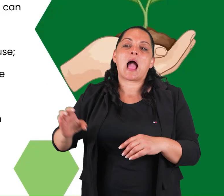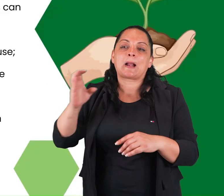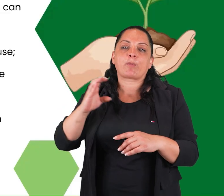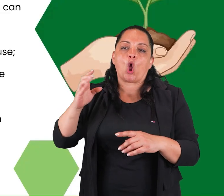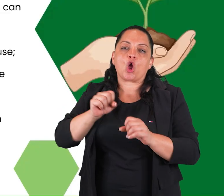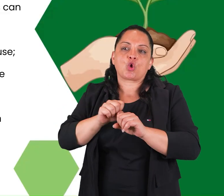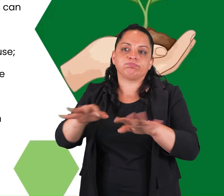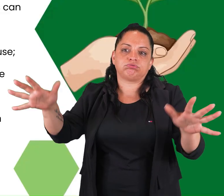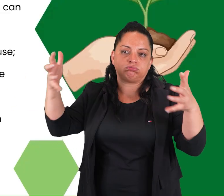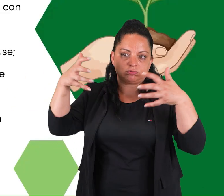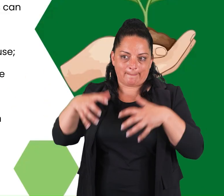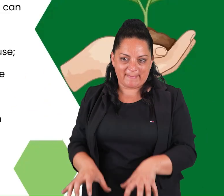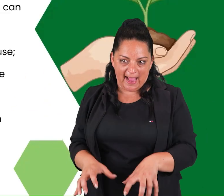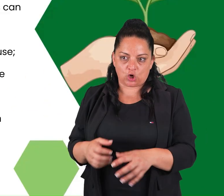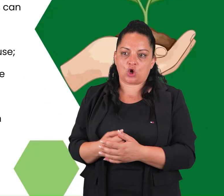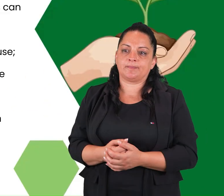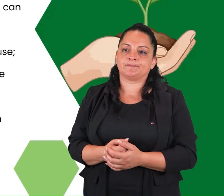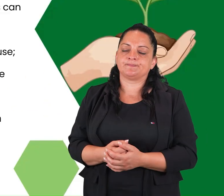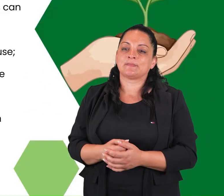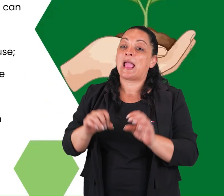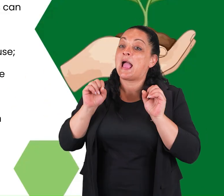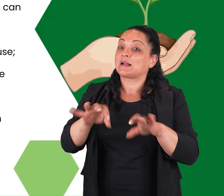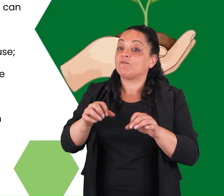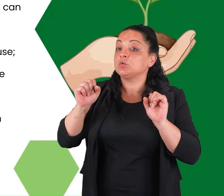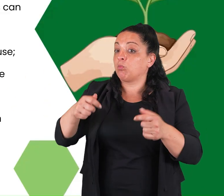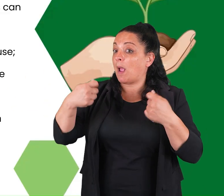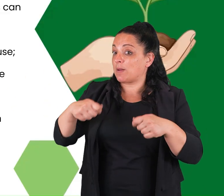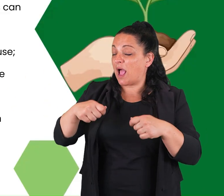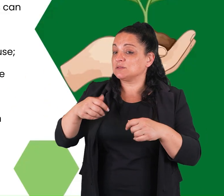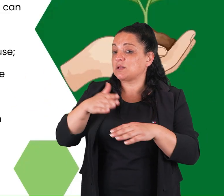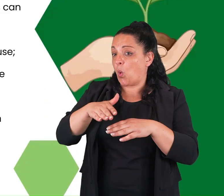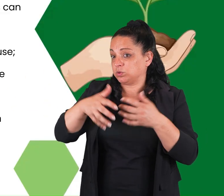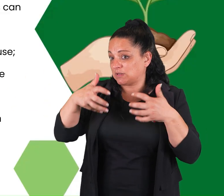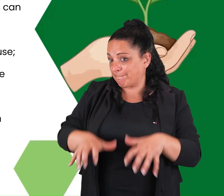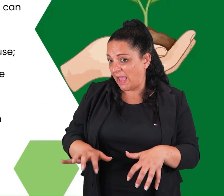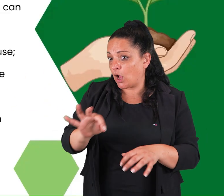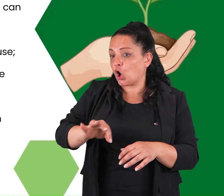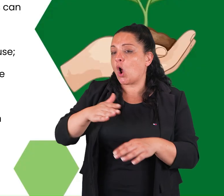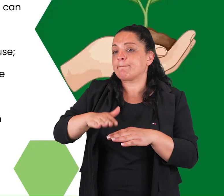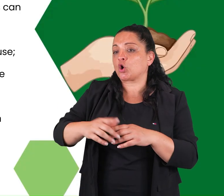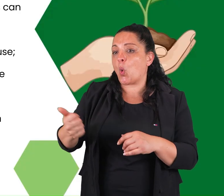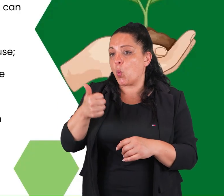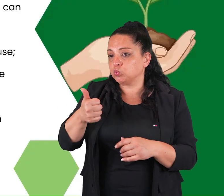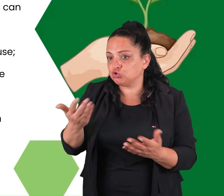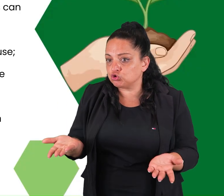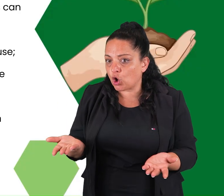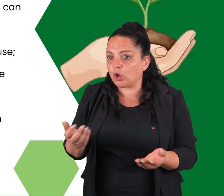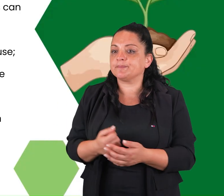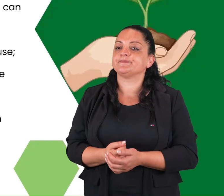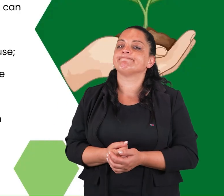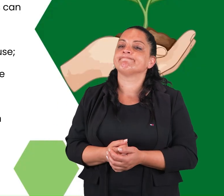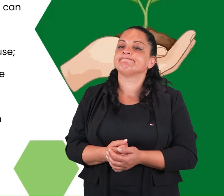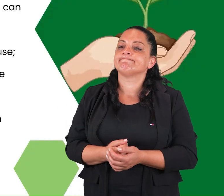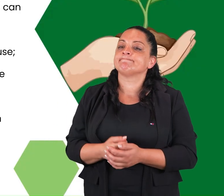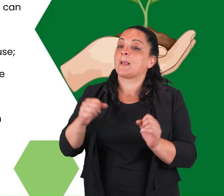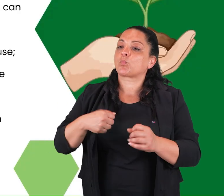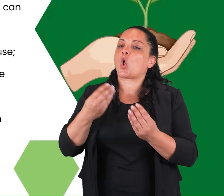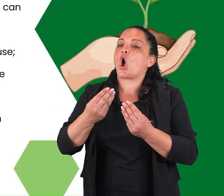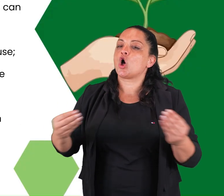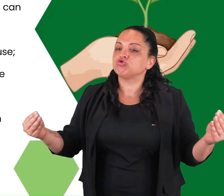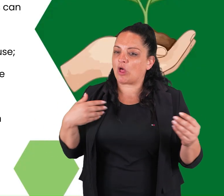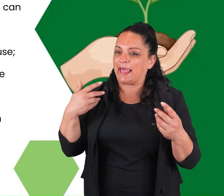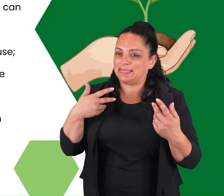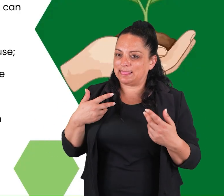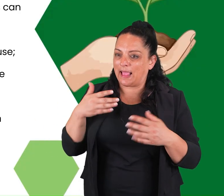emissions. About waste, we can reduce single-use plastic. We can reuse some of our items rather than buying